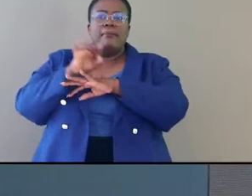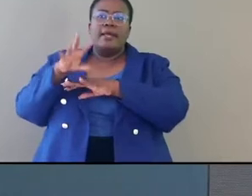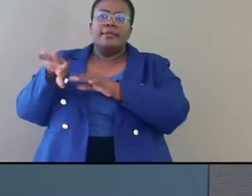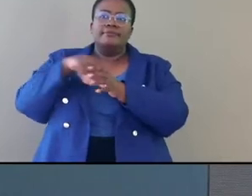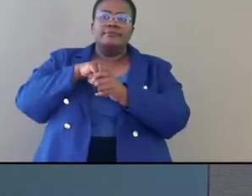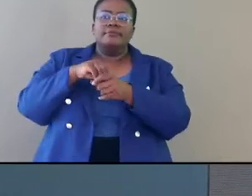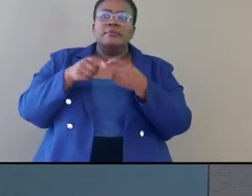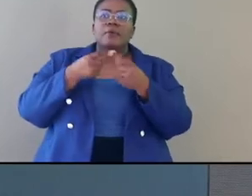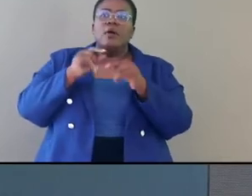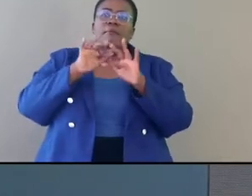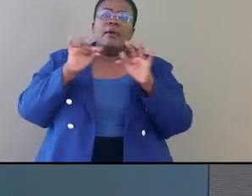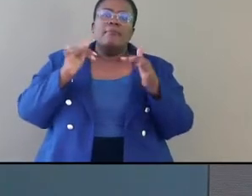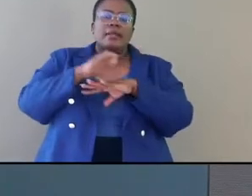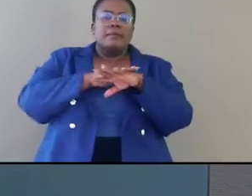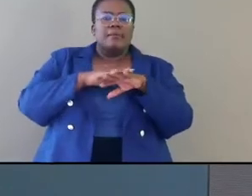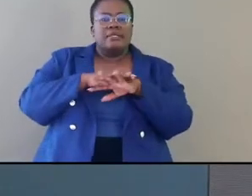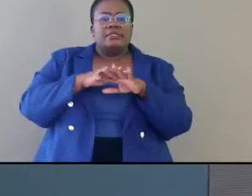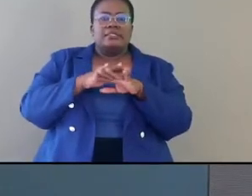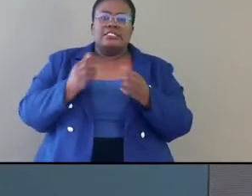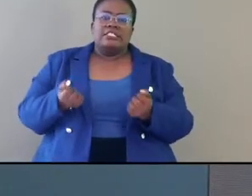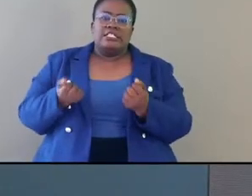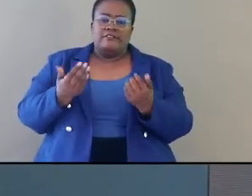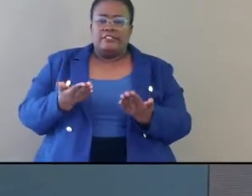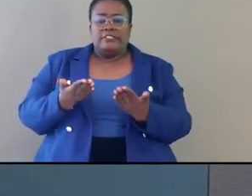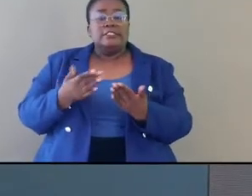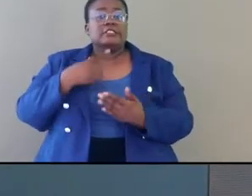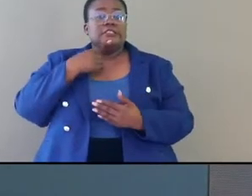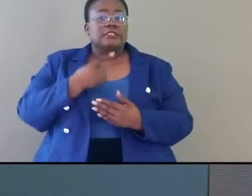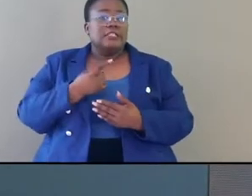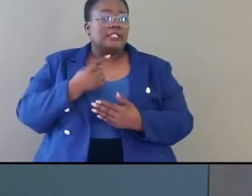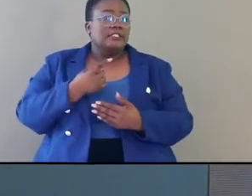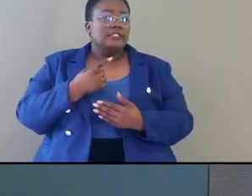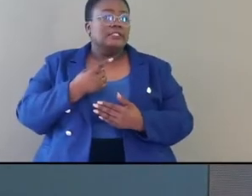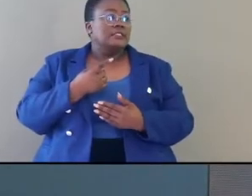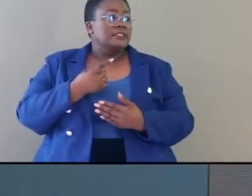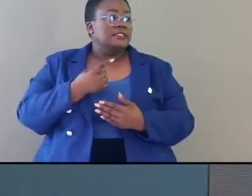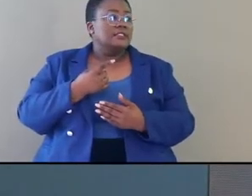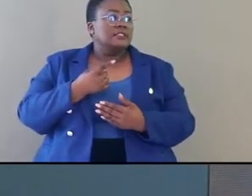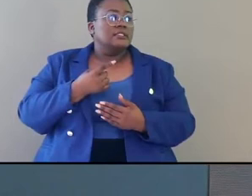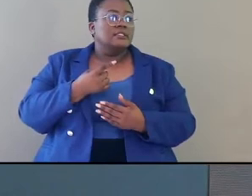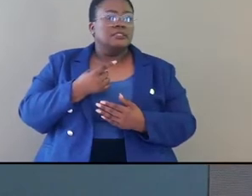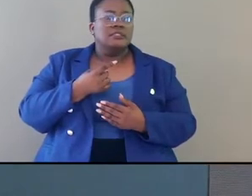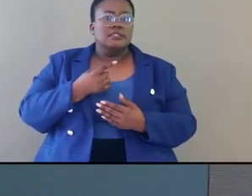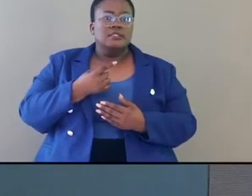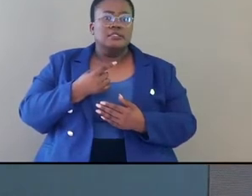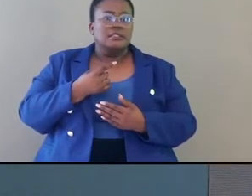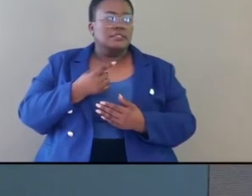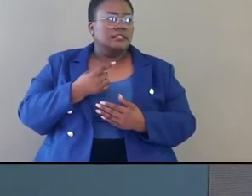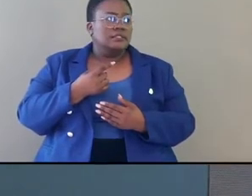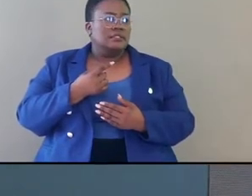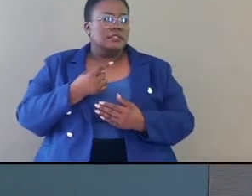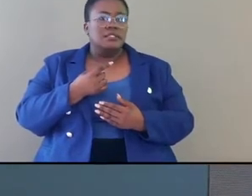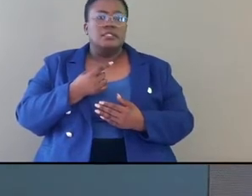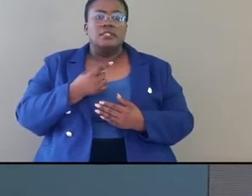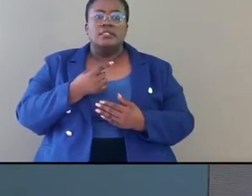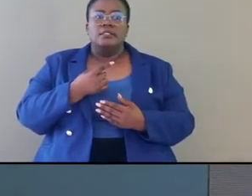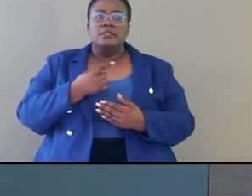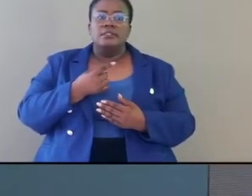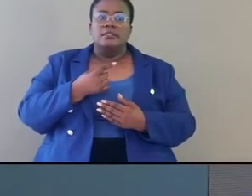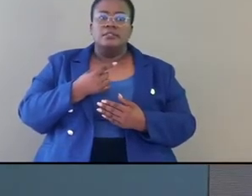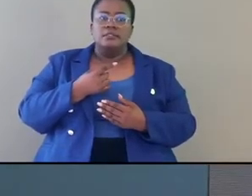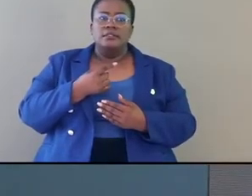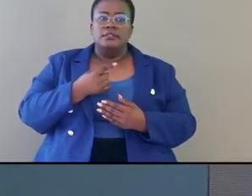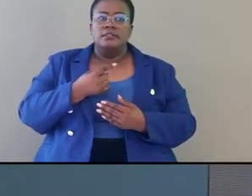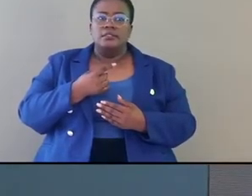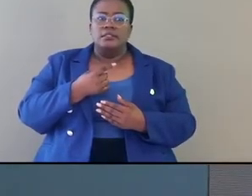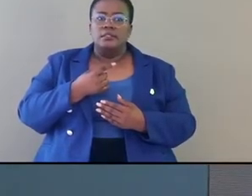public basic services right? The national development plan says that reducing inequality part of the approach is social protection which we'll be talking